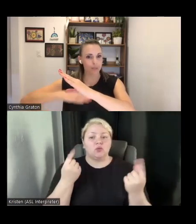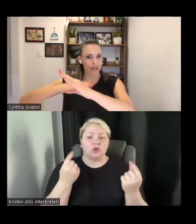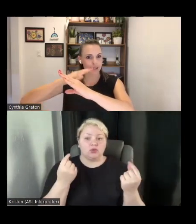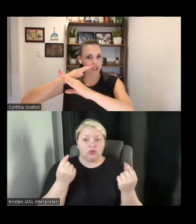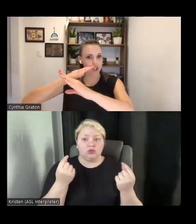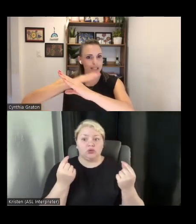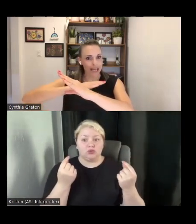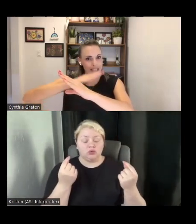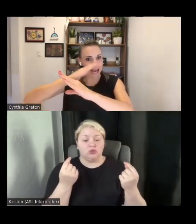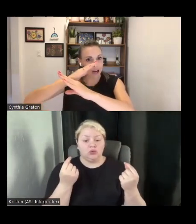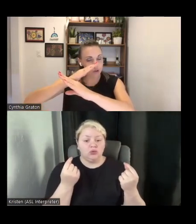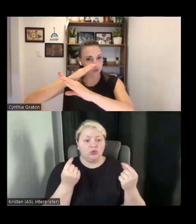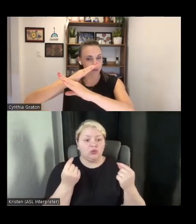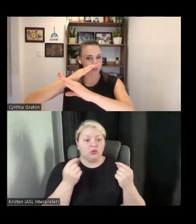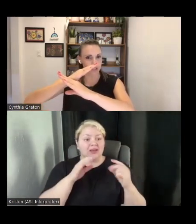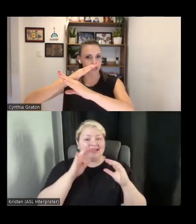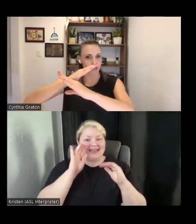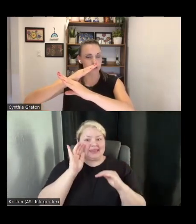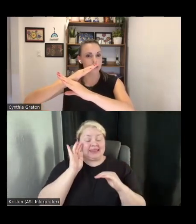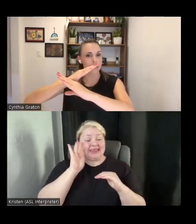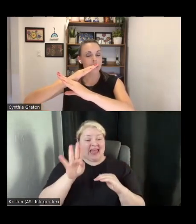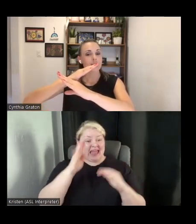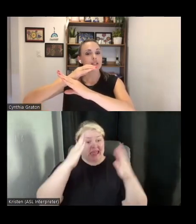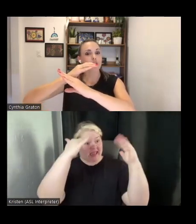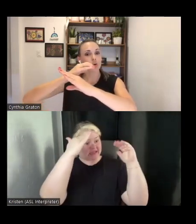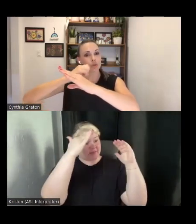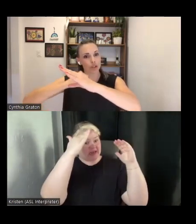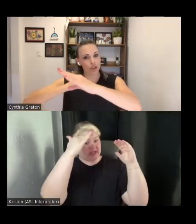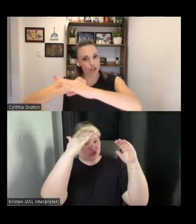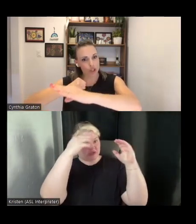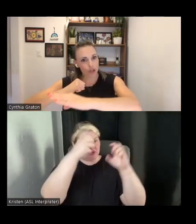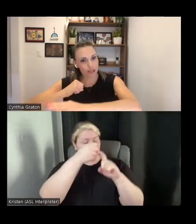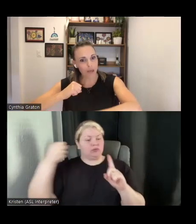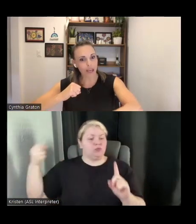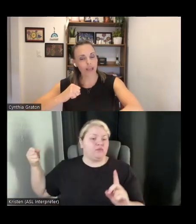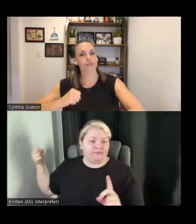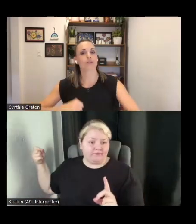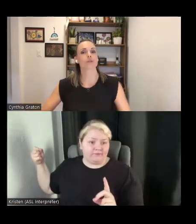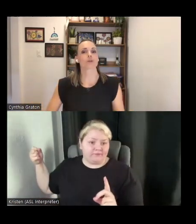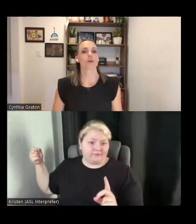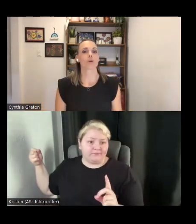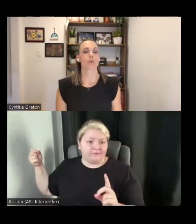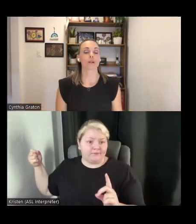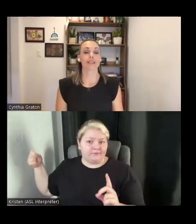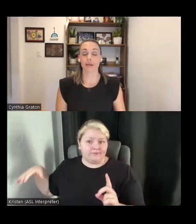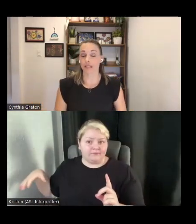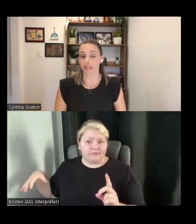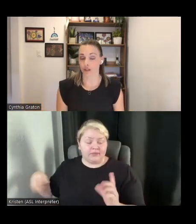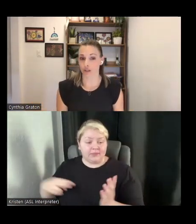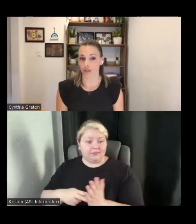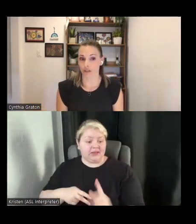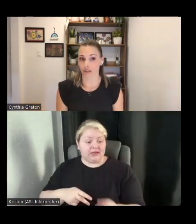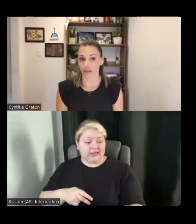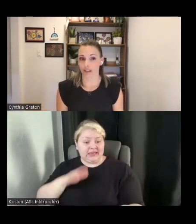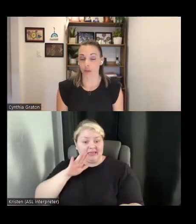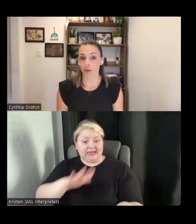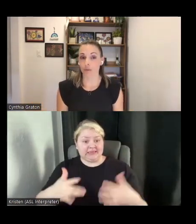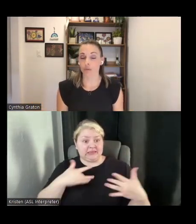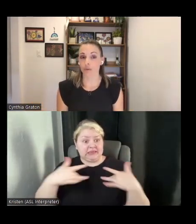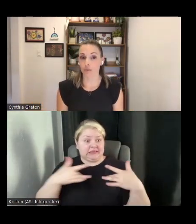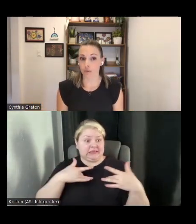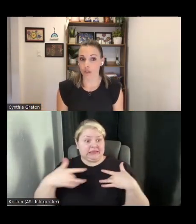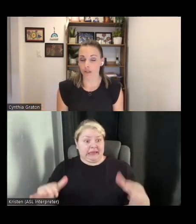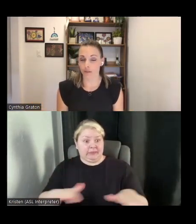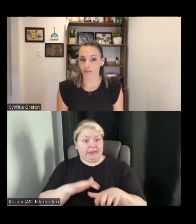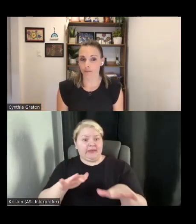the expectation that outstrip the skills. So the concerning behaviors will diminish. They will